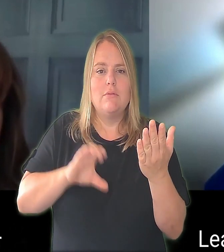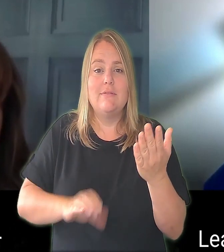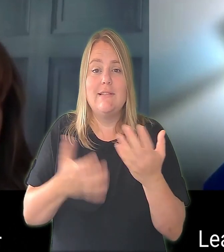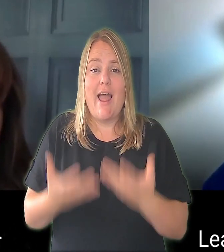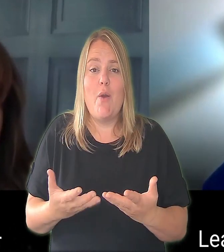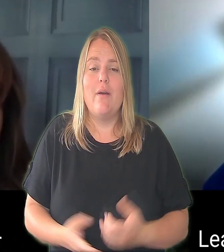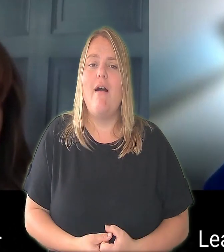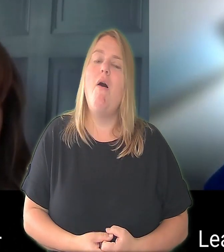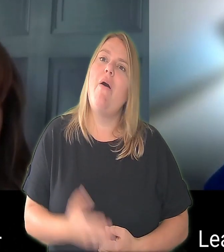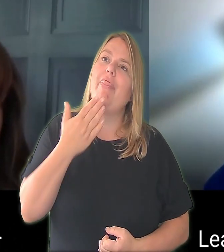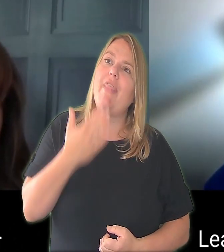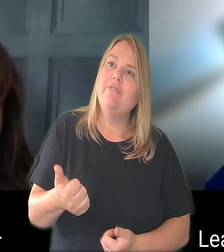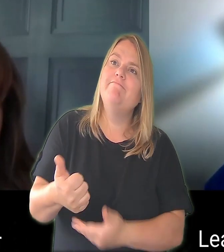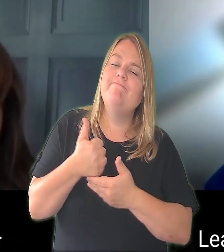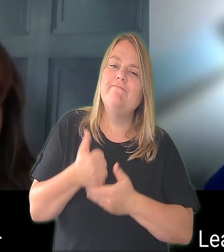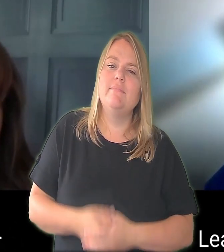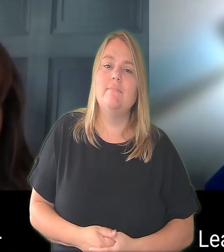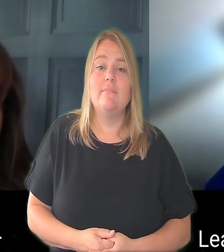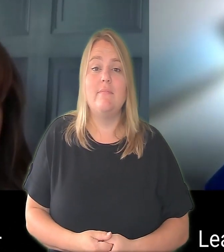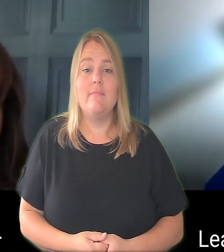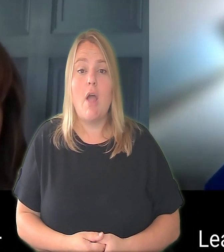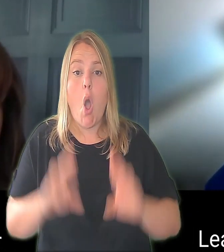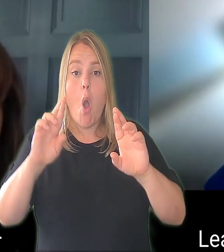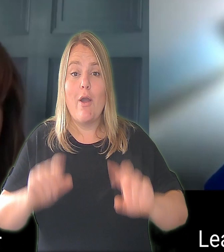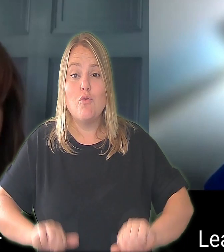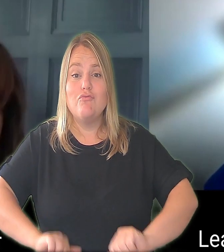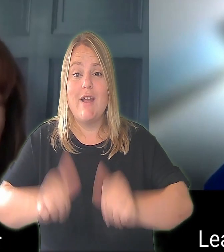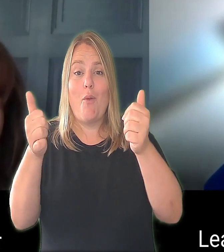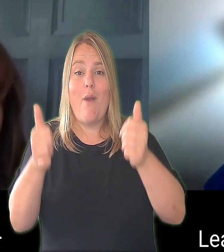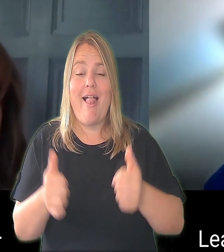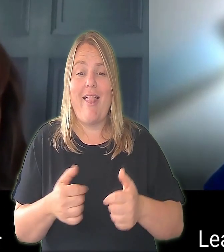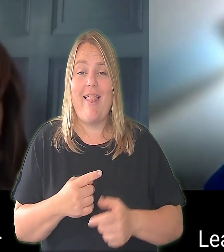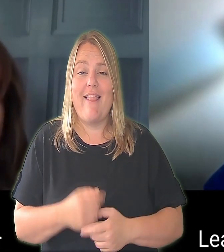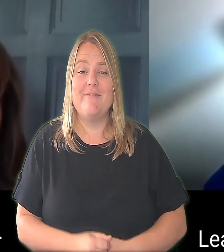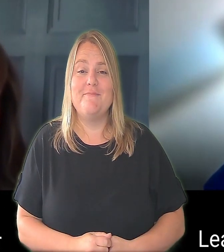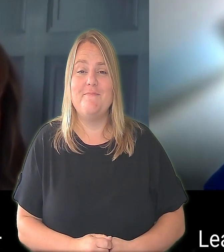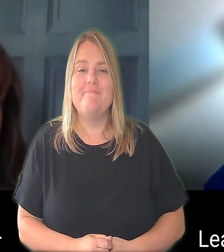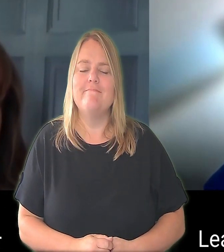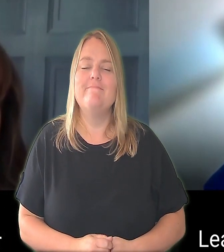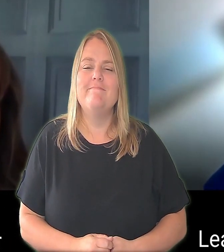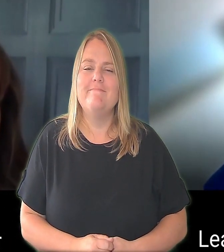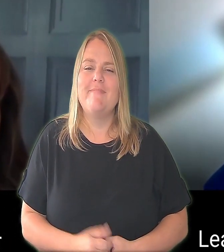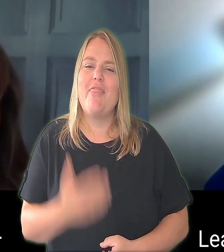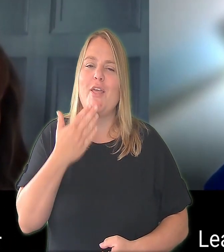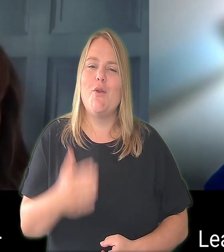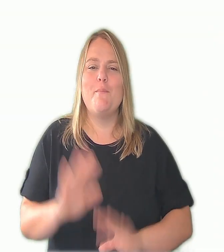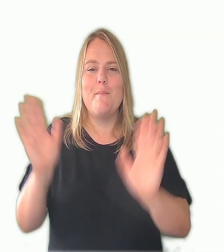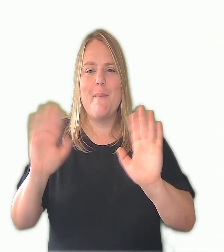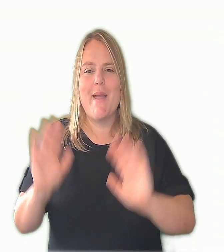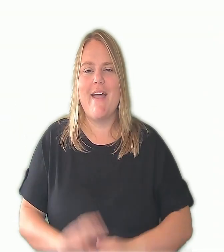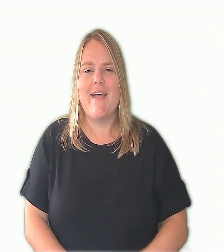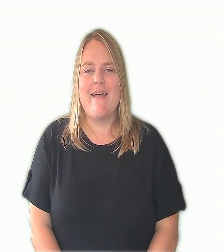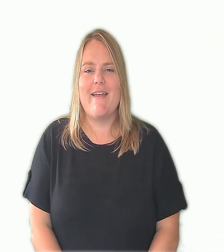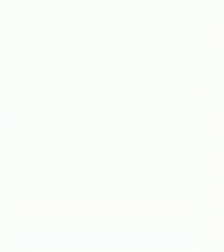Thank you for everything that you're doing. I really hope the carol service goes well. I'm sure it will. Thanks very much. Bye-bye. Bye.